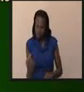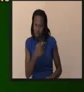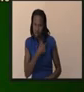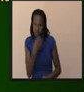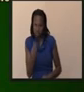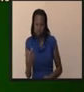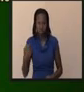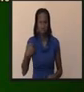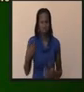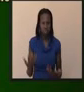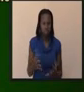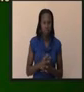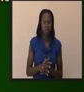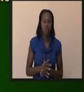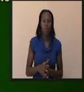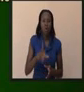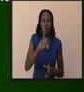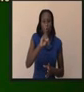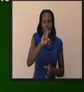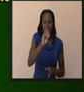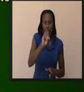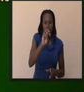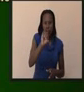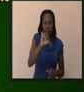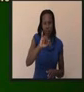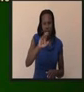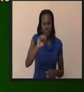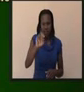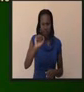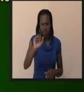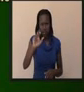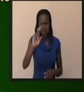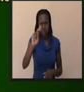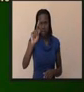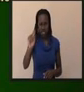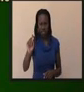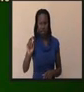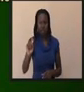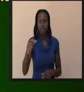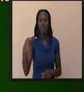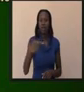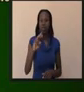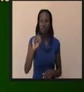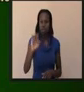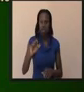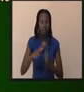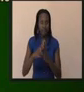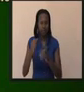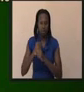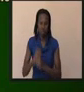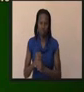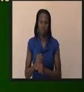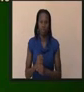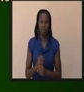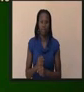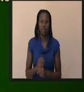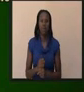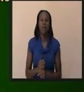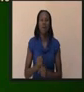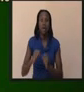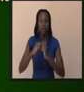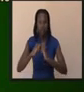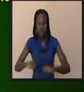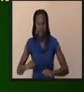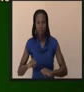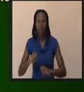Dominant genes are strong genes that determine the outside look or phenotype of an offspring.